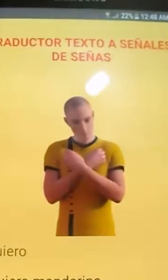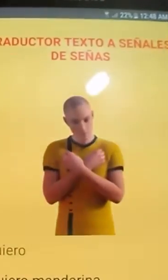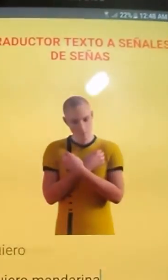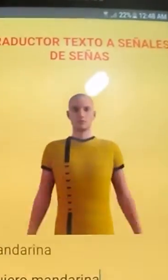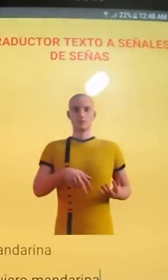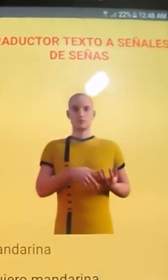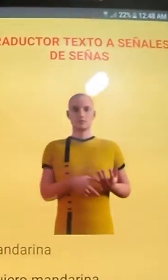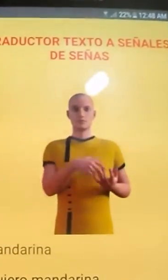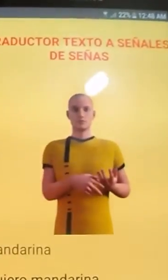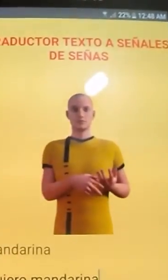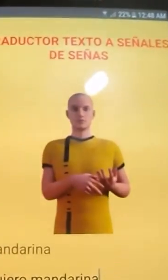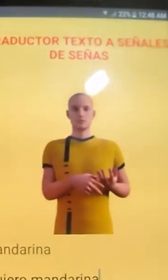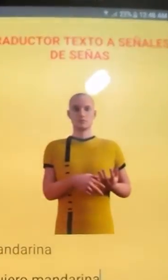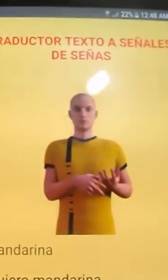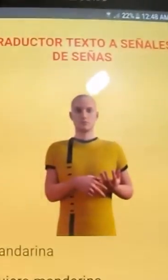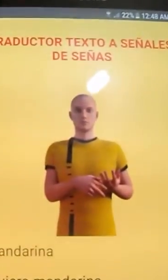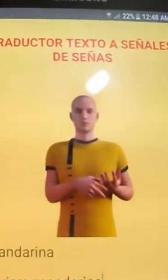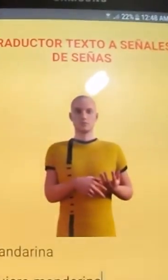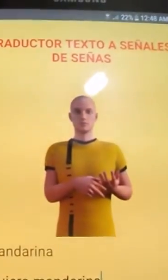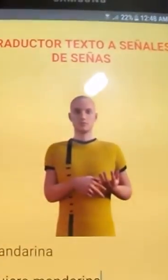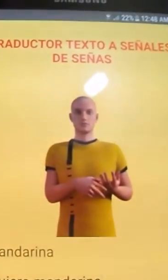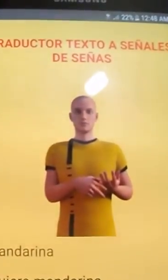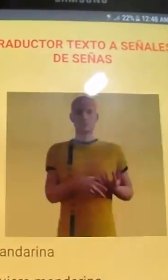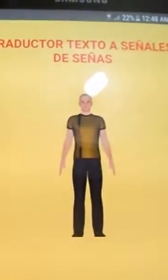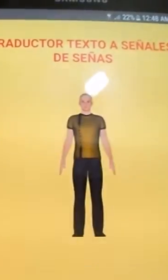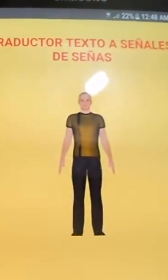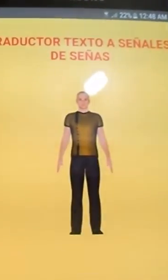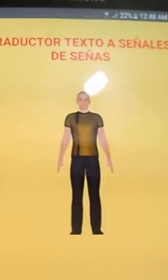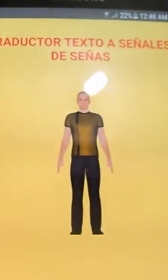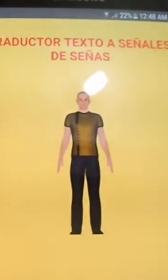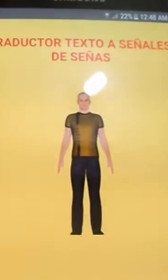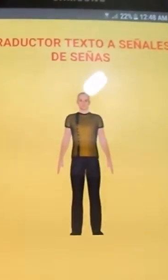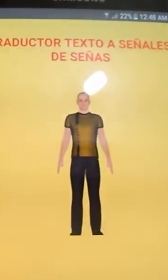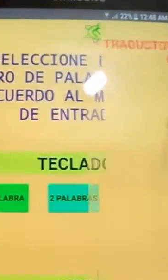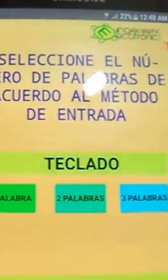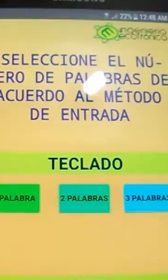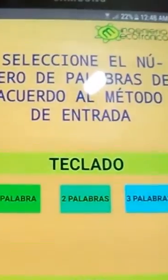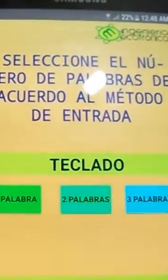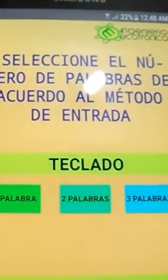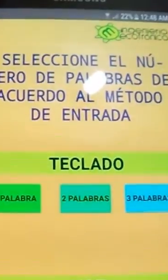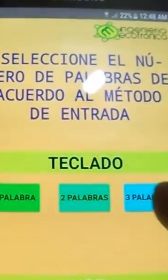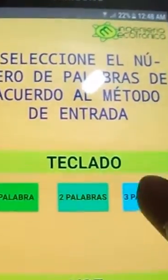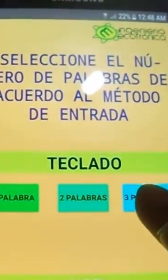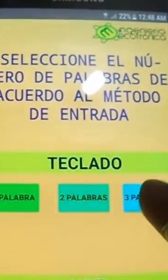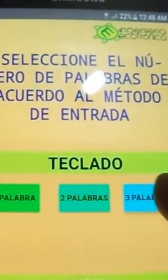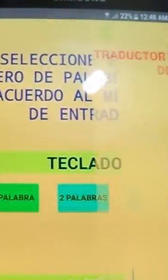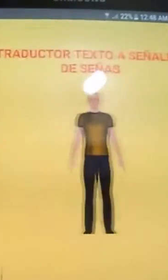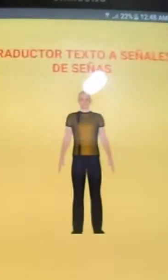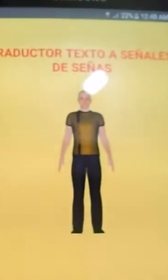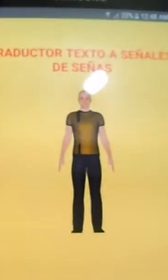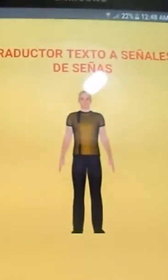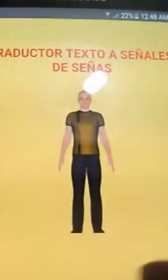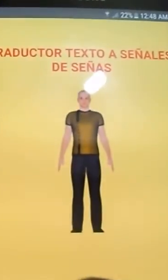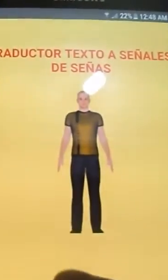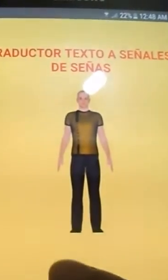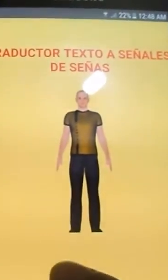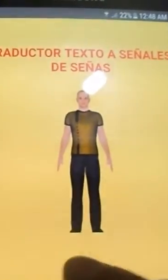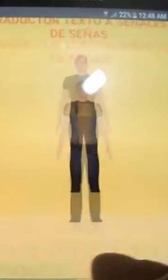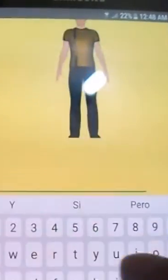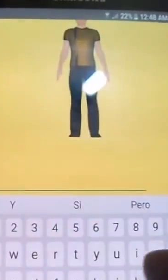repeat the sounding joy, repeat the sounding joy. Repeat,